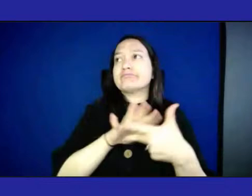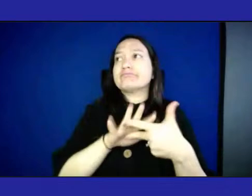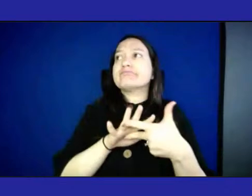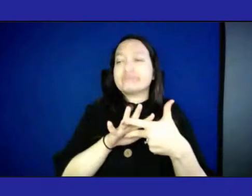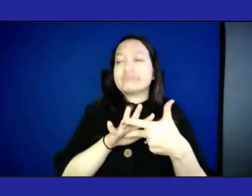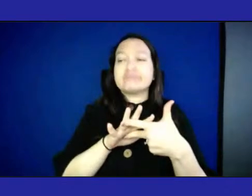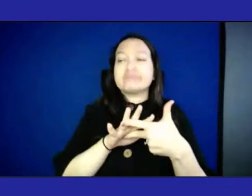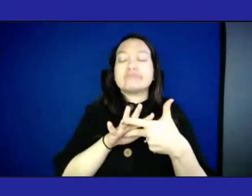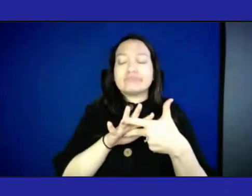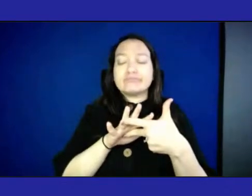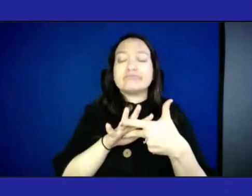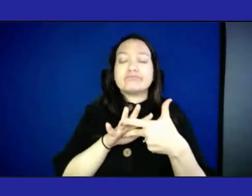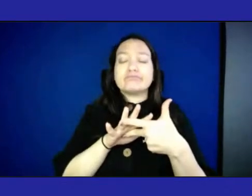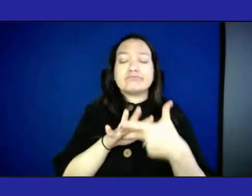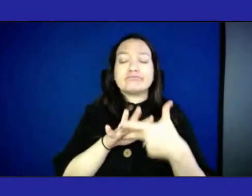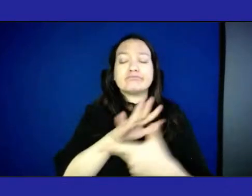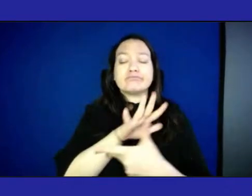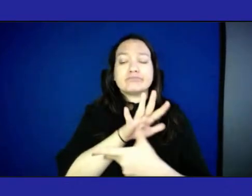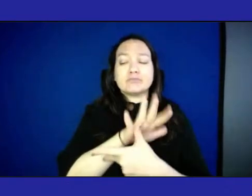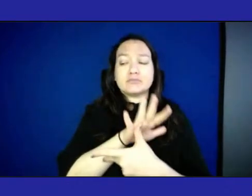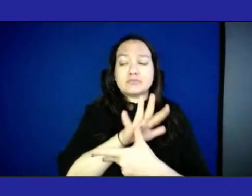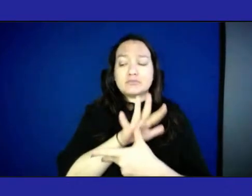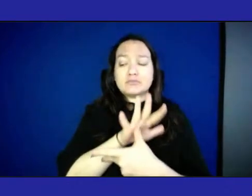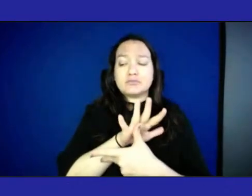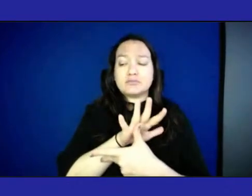will. One is over our